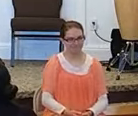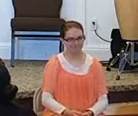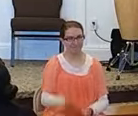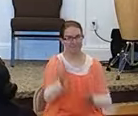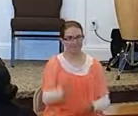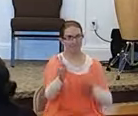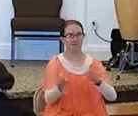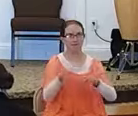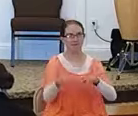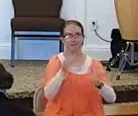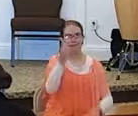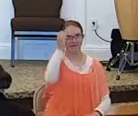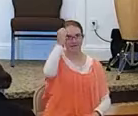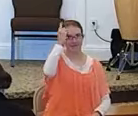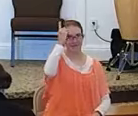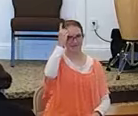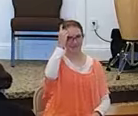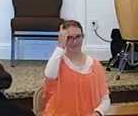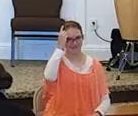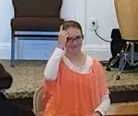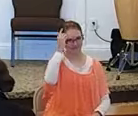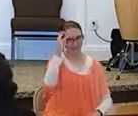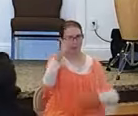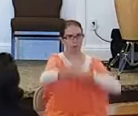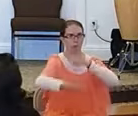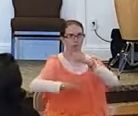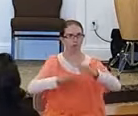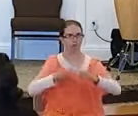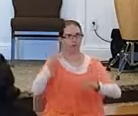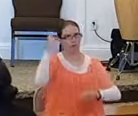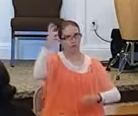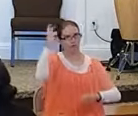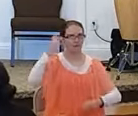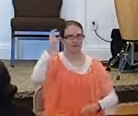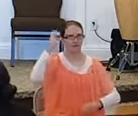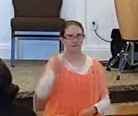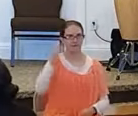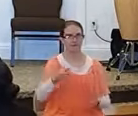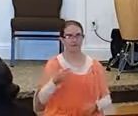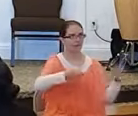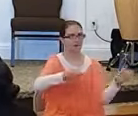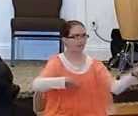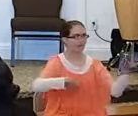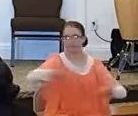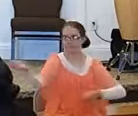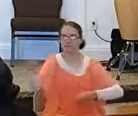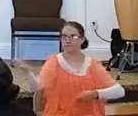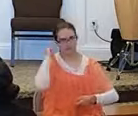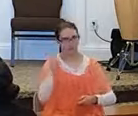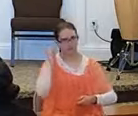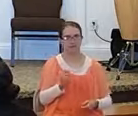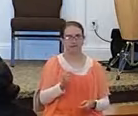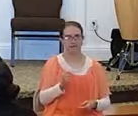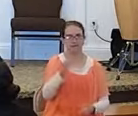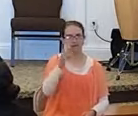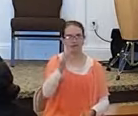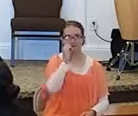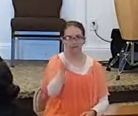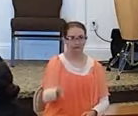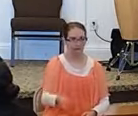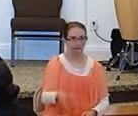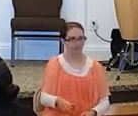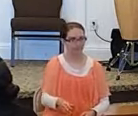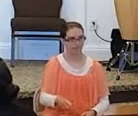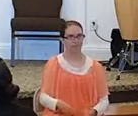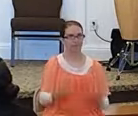People don't understand. While the world's going crazy and people's running here and there because of this junk that's going on,